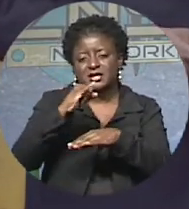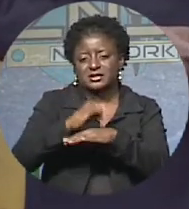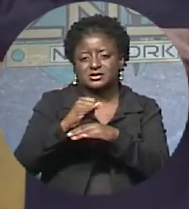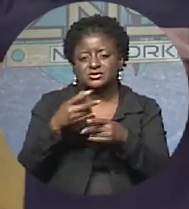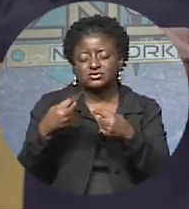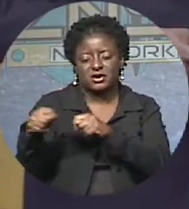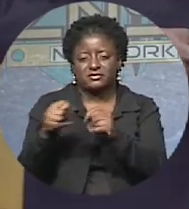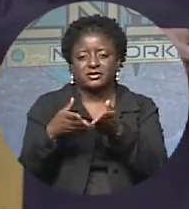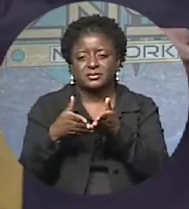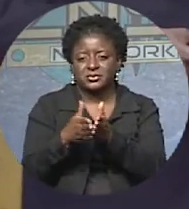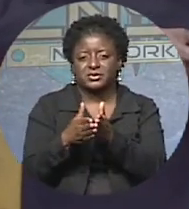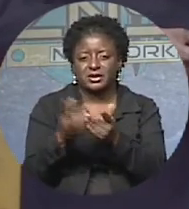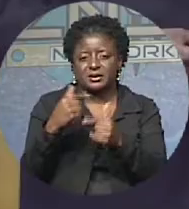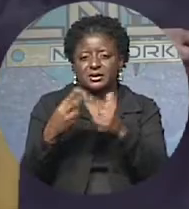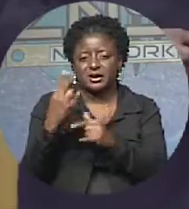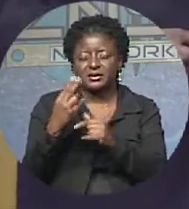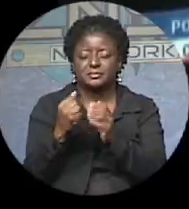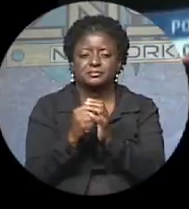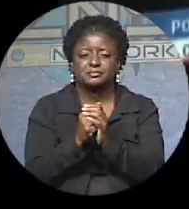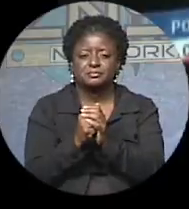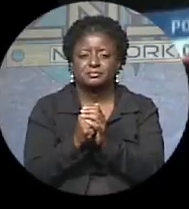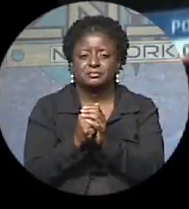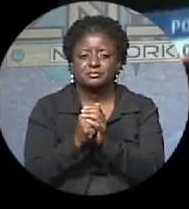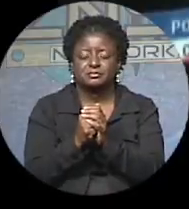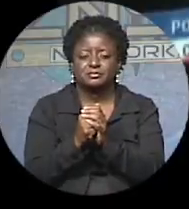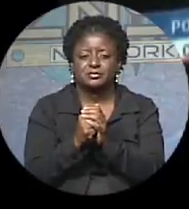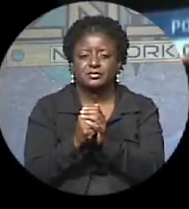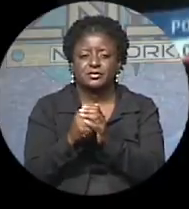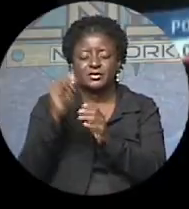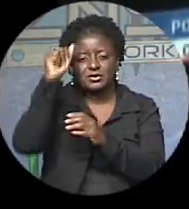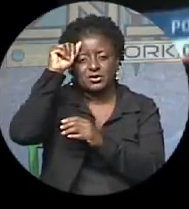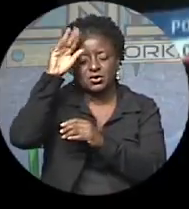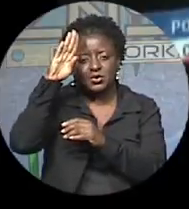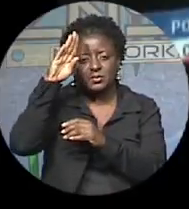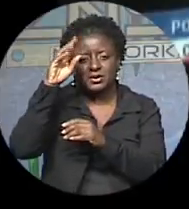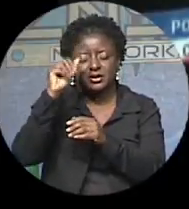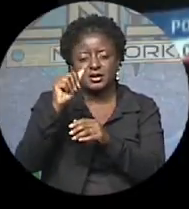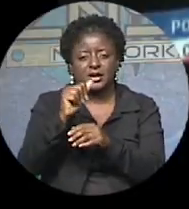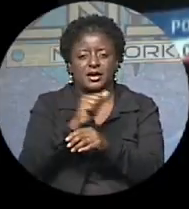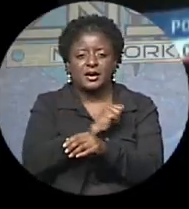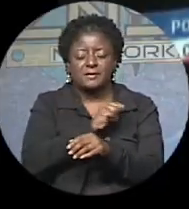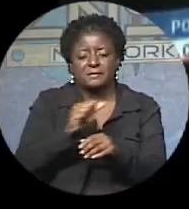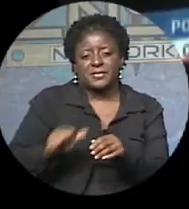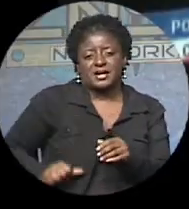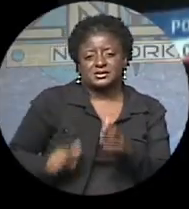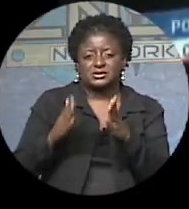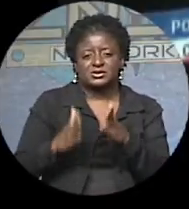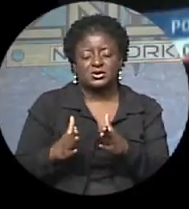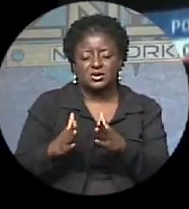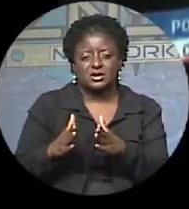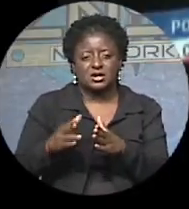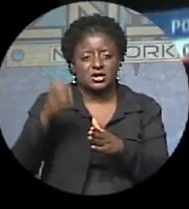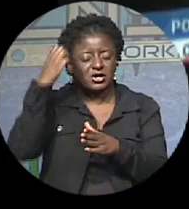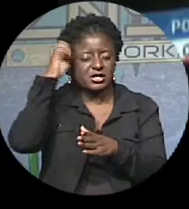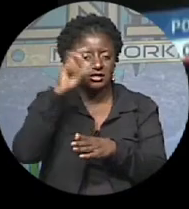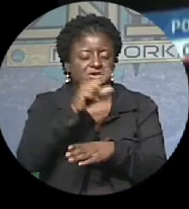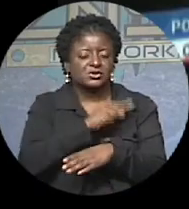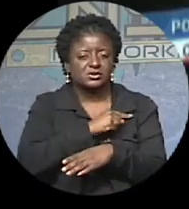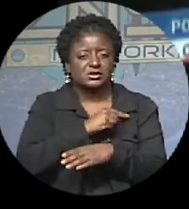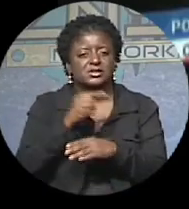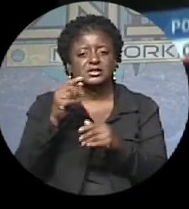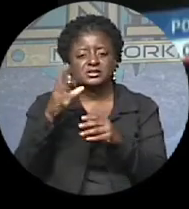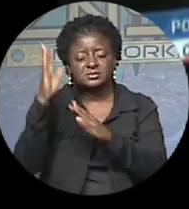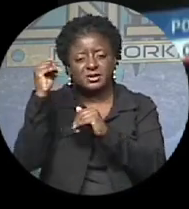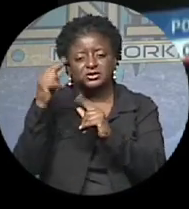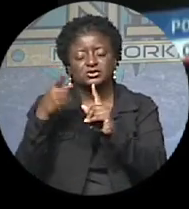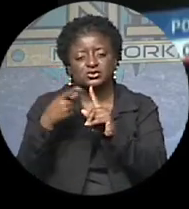forecast is still to come. The Cuban ambassador, His Excellency Ernesto Guzman, is scheduled to visit with Cuban detainees